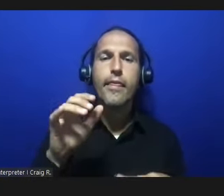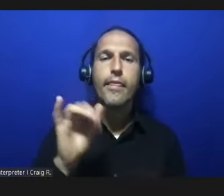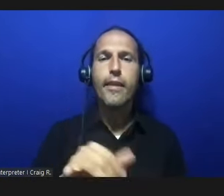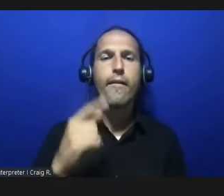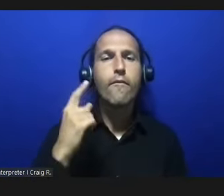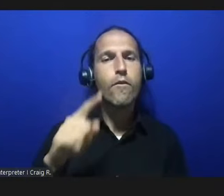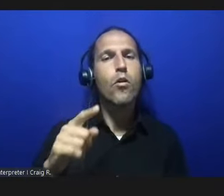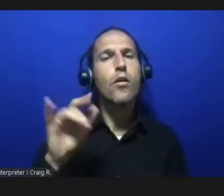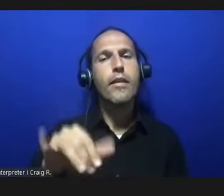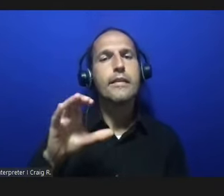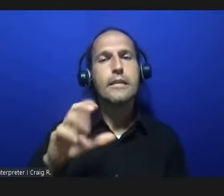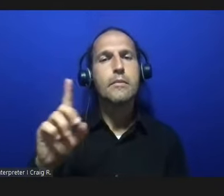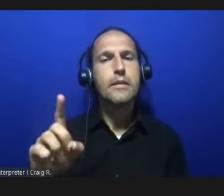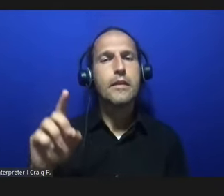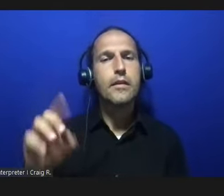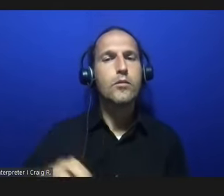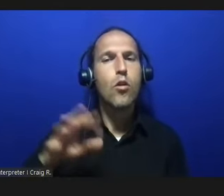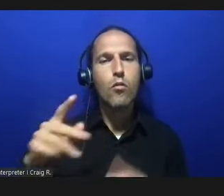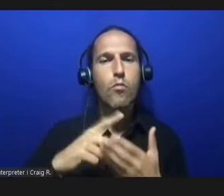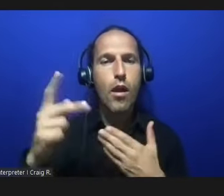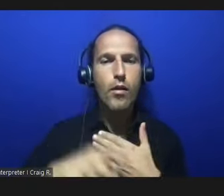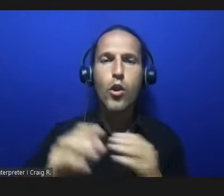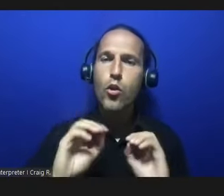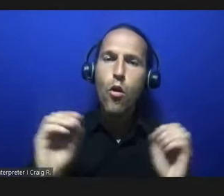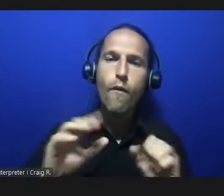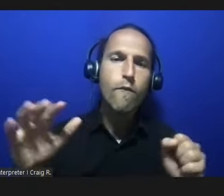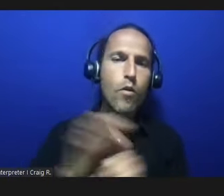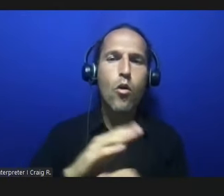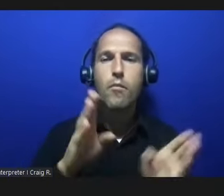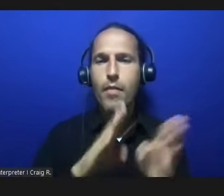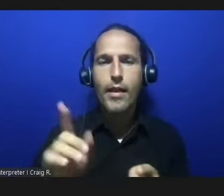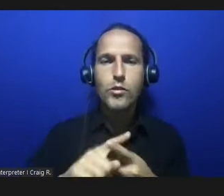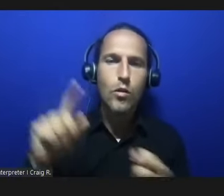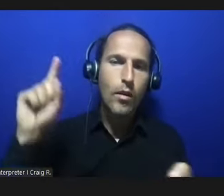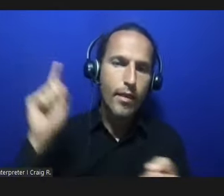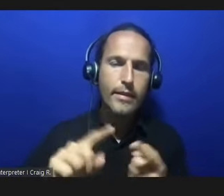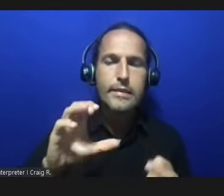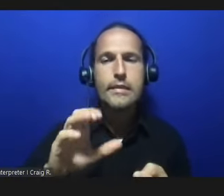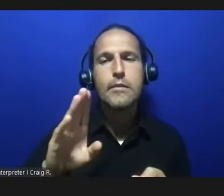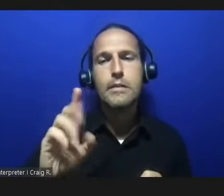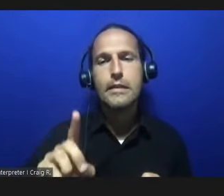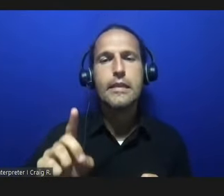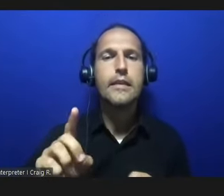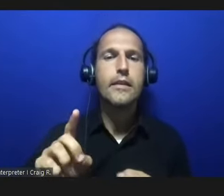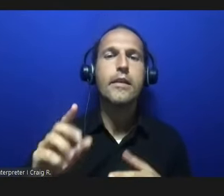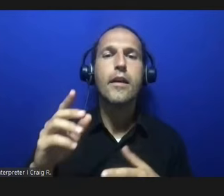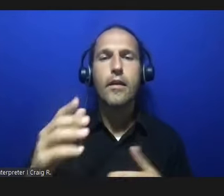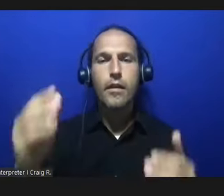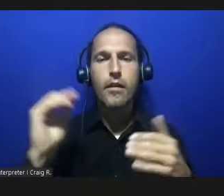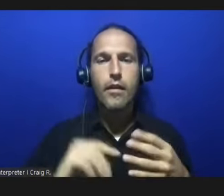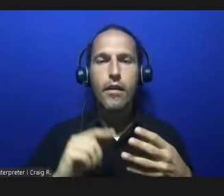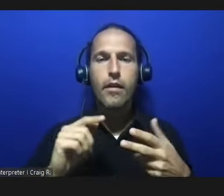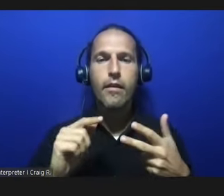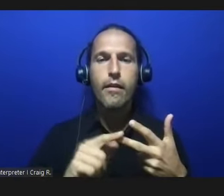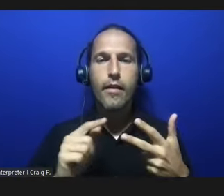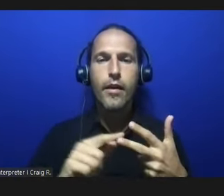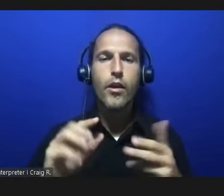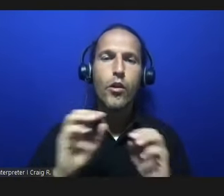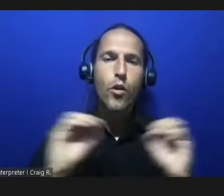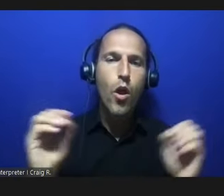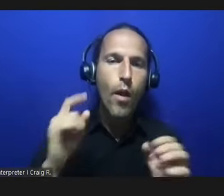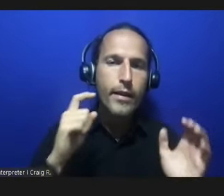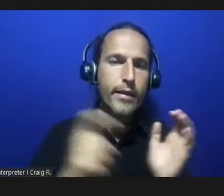Business District tolling program, no comprehensive plan to reduce congestion in the Central Business District, and no identified transit capital revenue